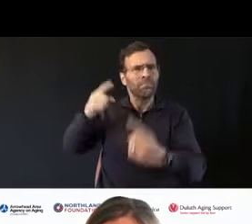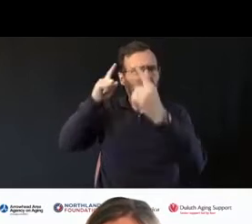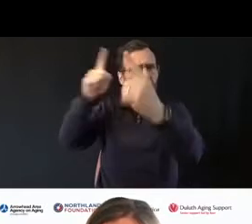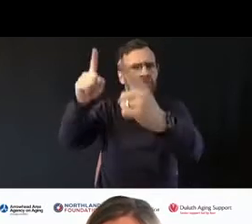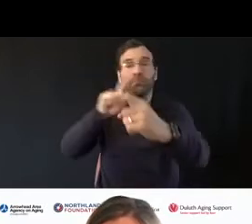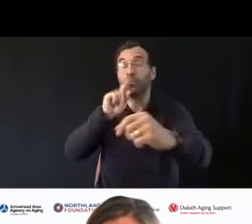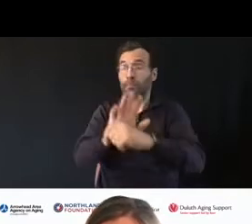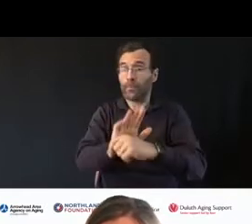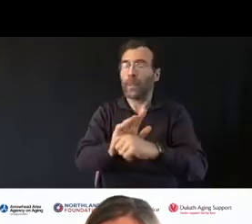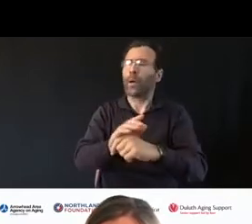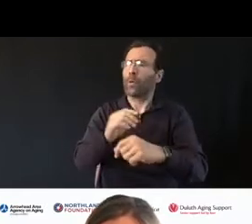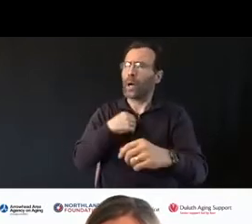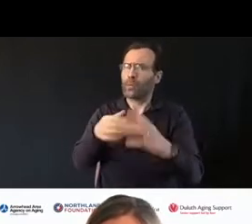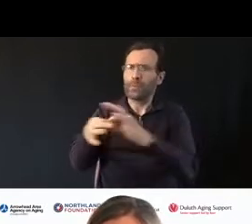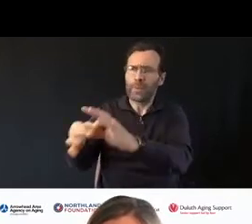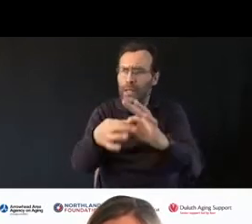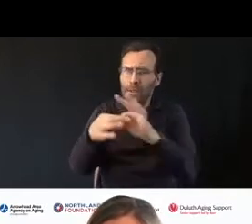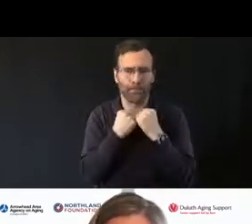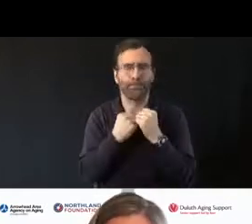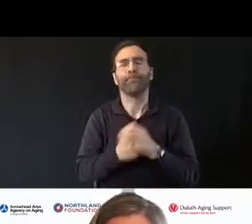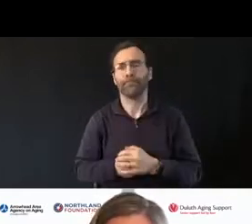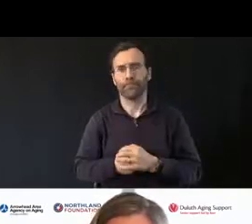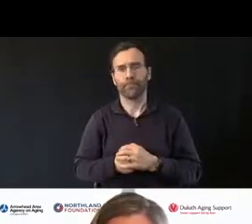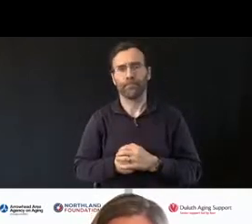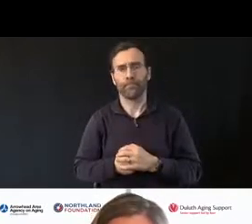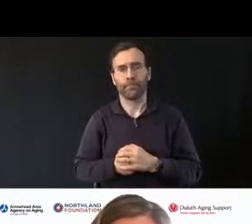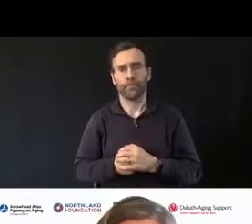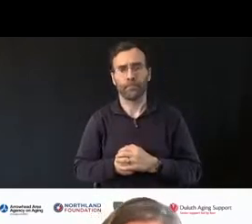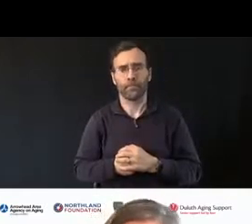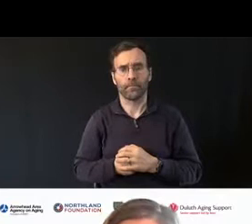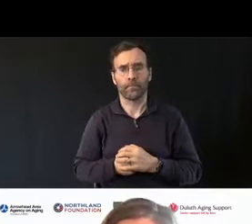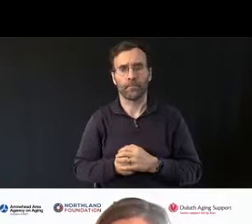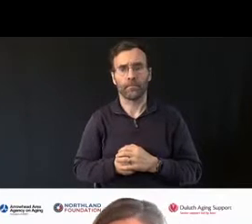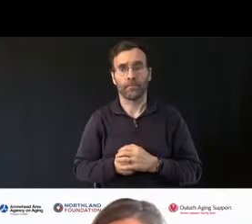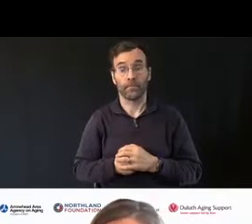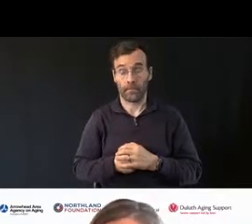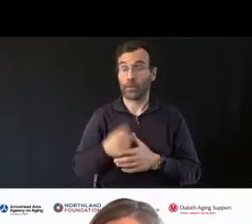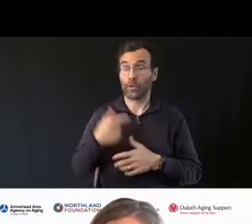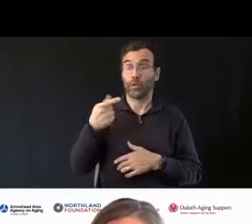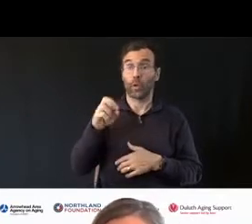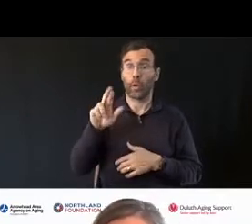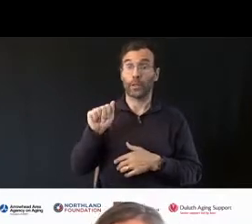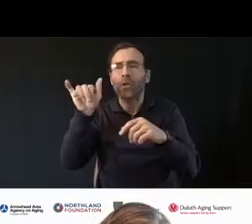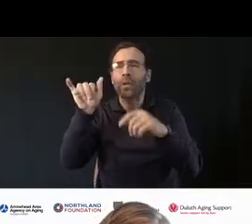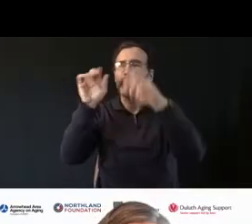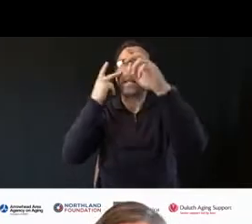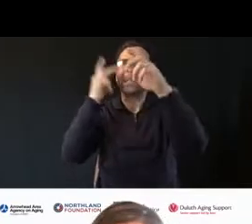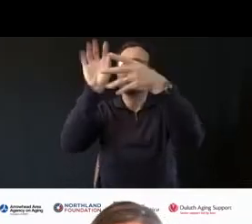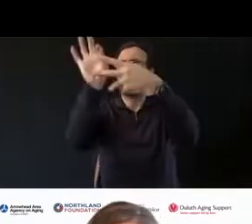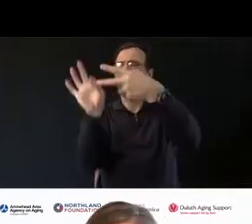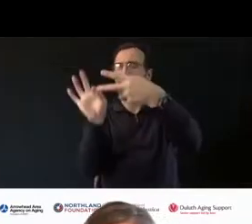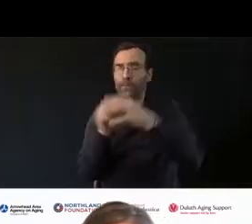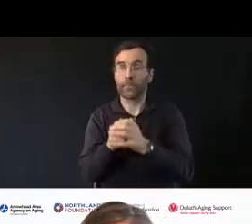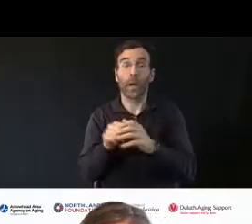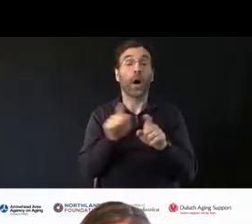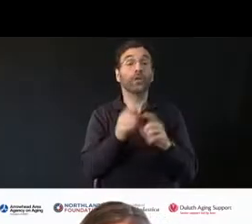and reconciliation as our guiding values. Great, thank you so much, Amy, for sharing that. Also, thank you to the